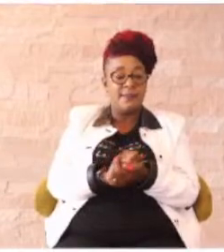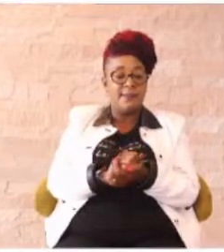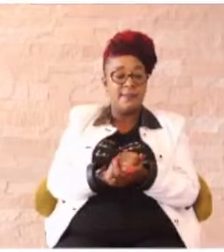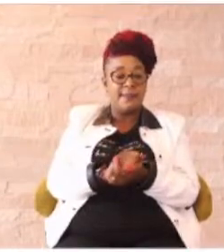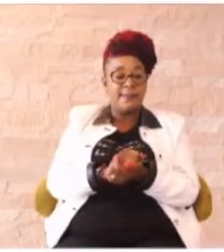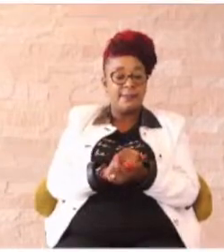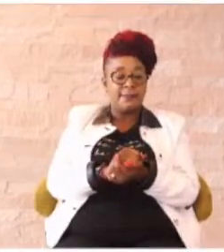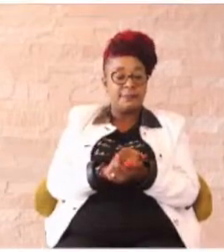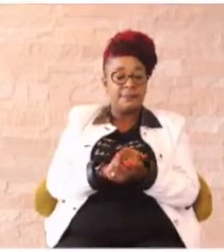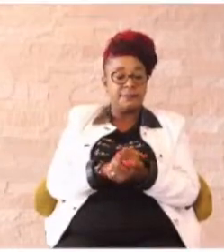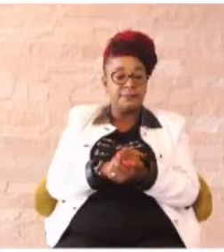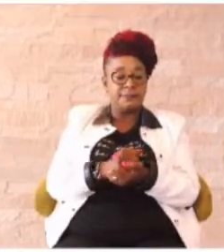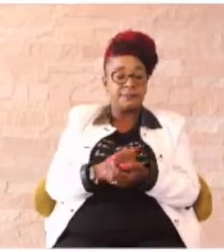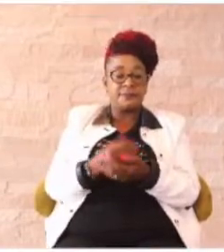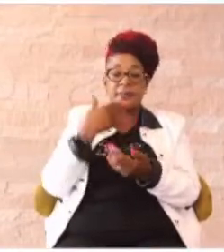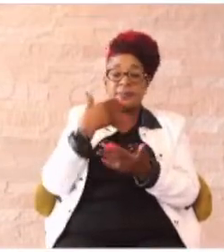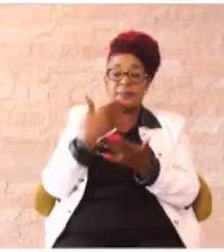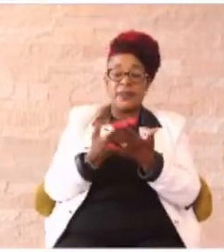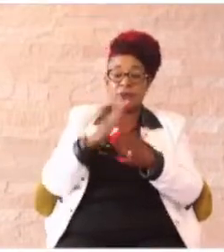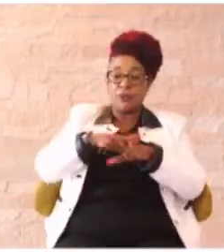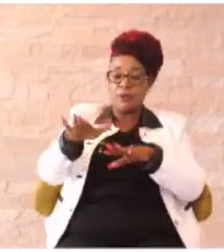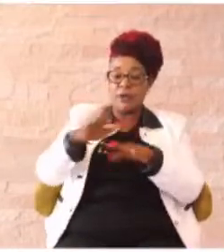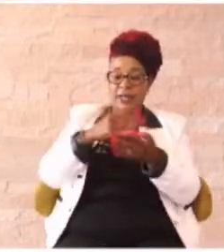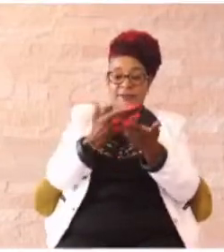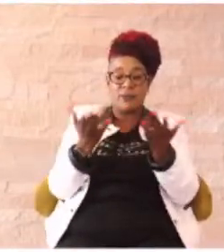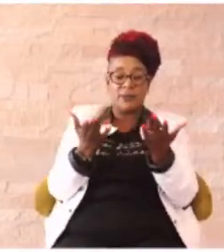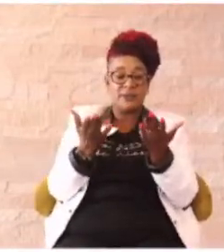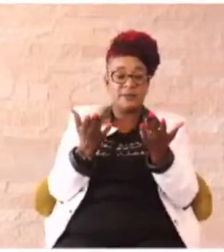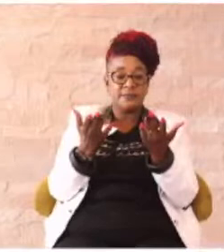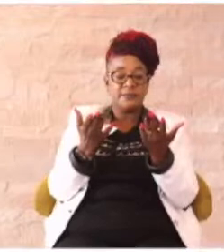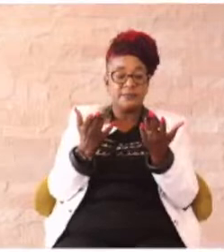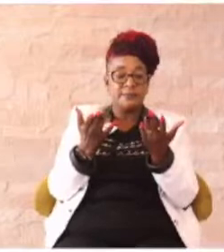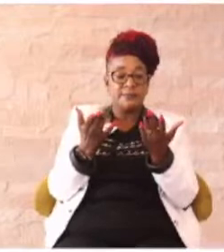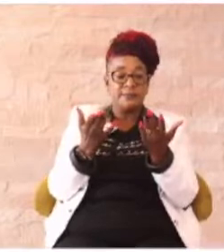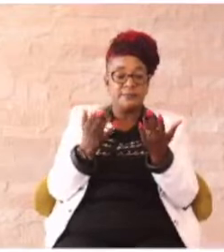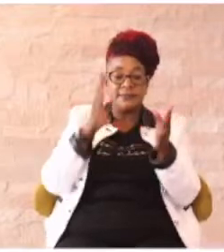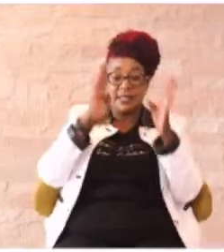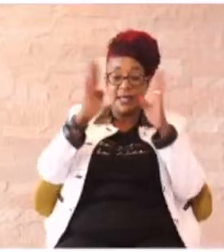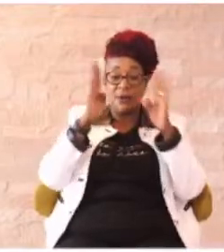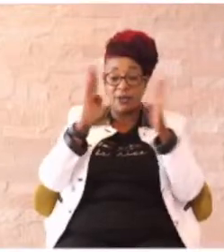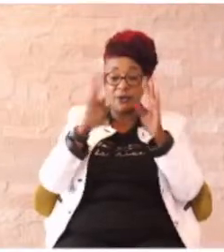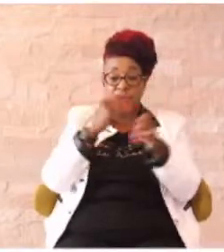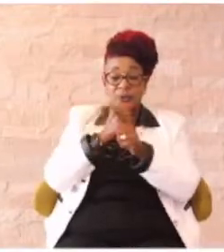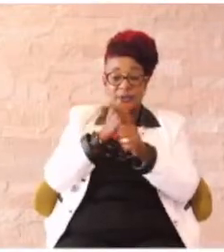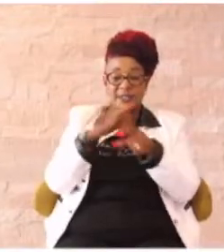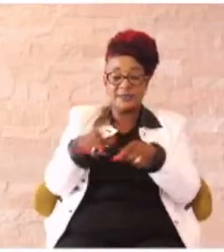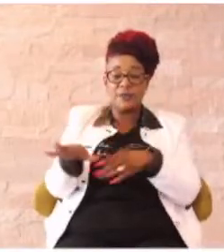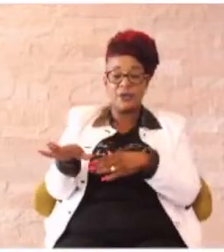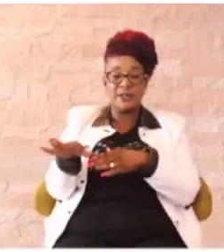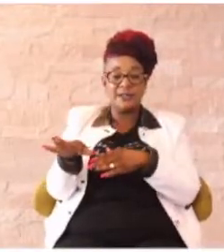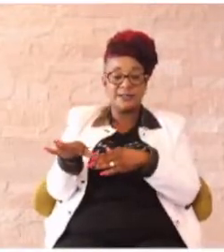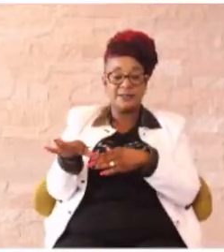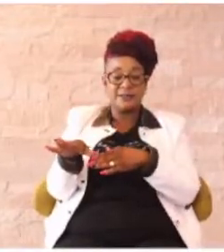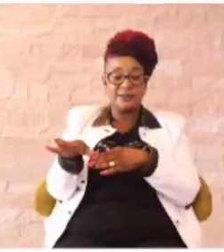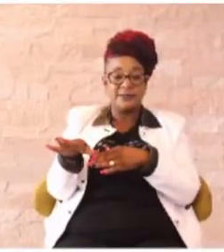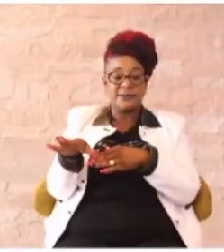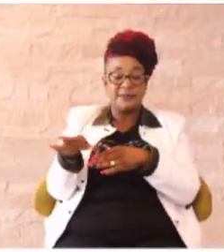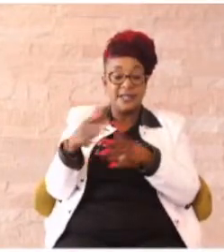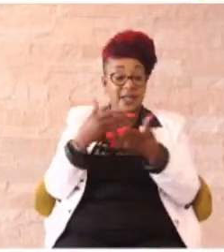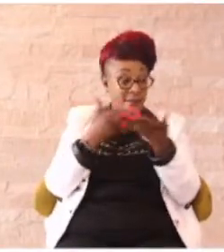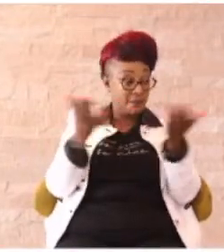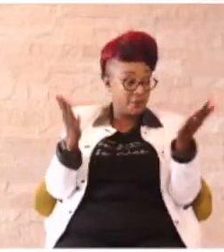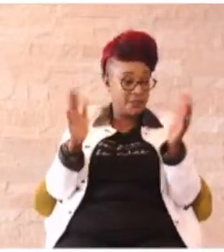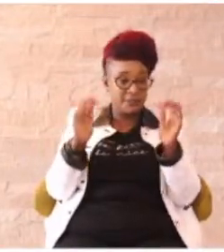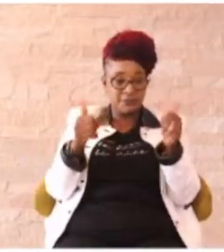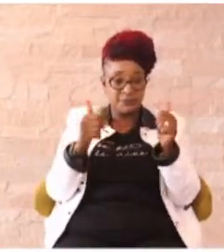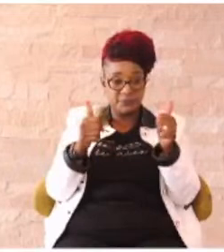Thank you. Good morning, everyone. How are you doing this morning? Good. Everybody is